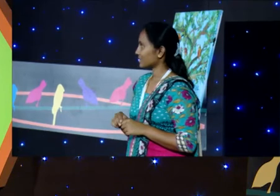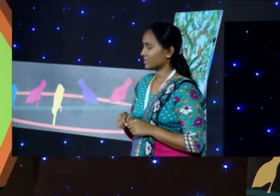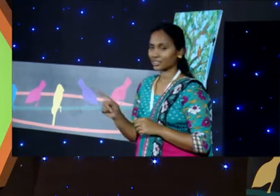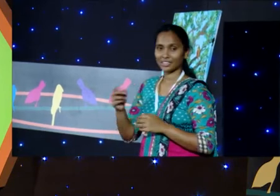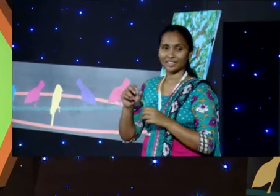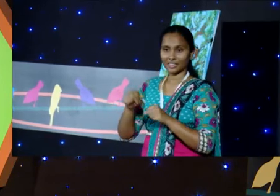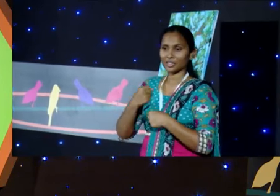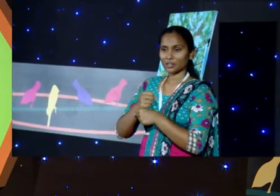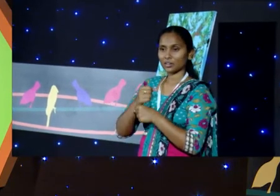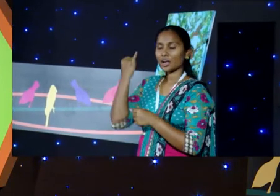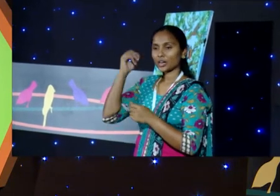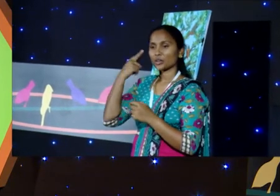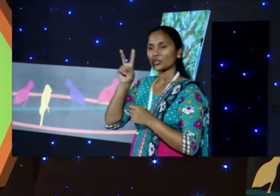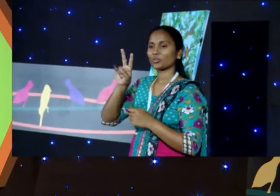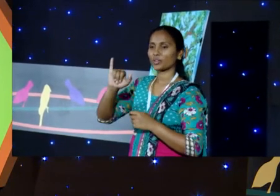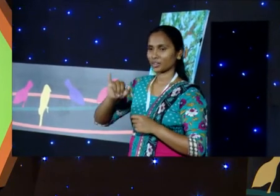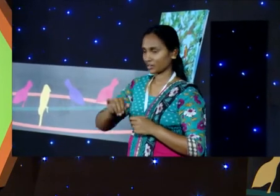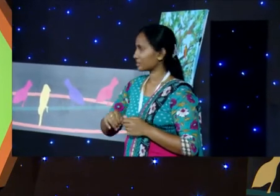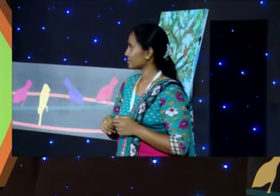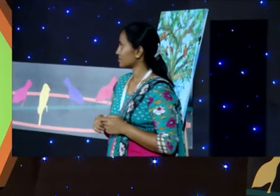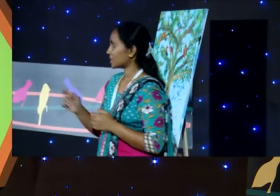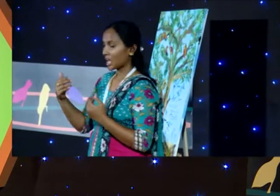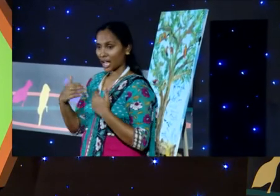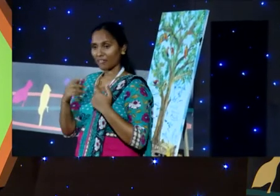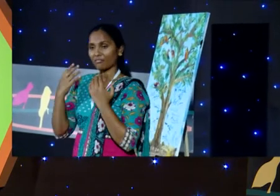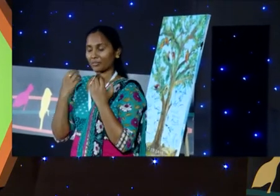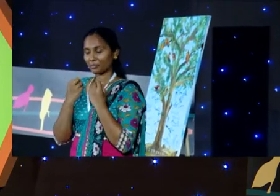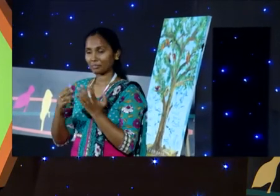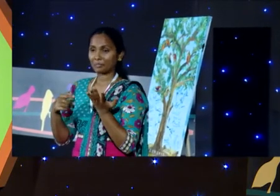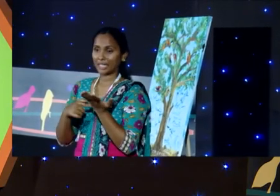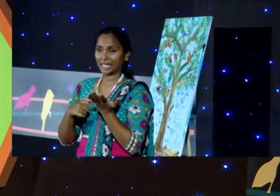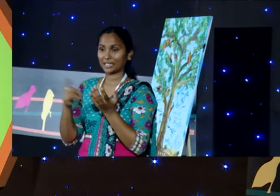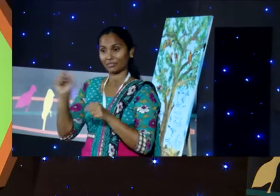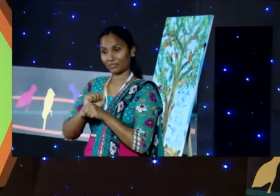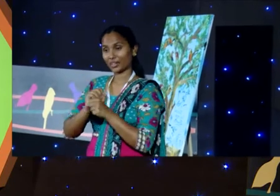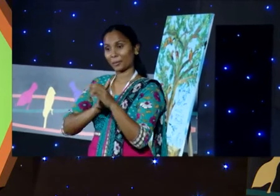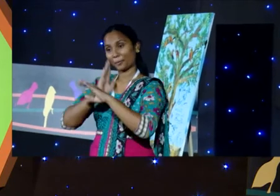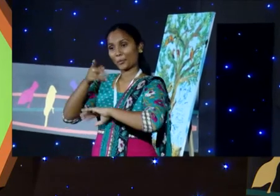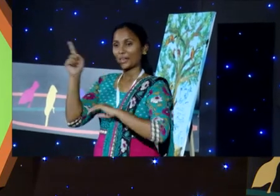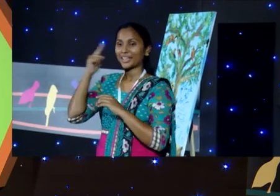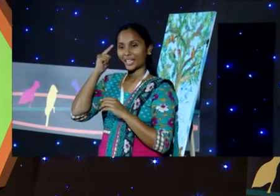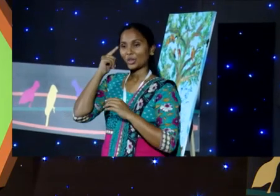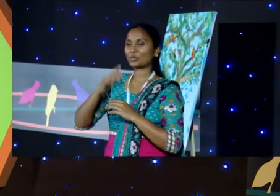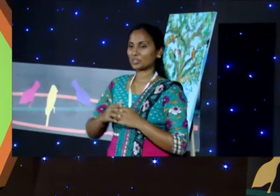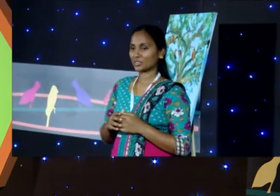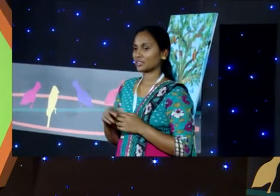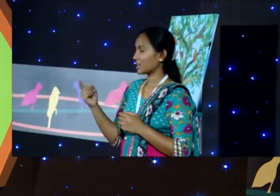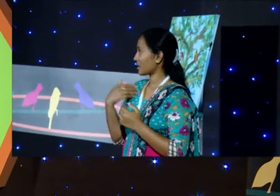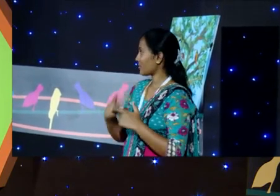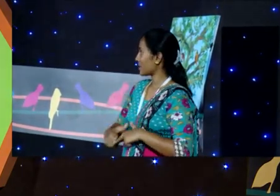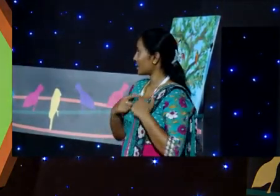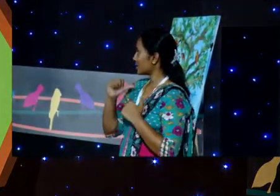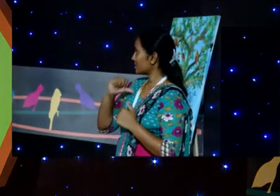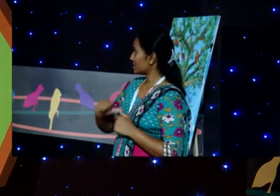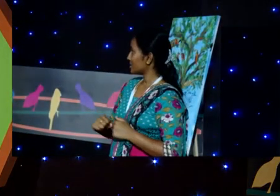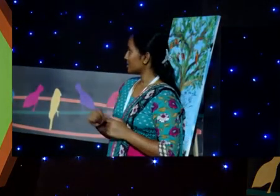making it for the visually impaired. We said we'll have the technology, it'll work beyond domains, but make it more of a lifestyle thing out there.